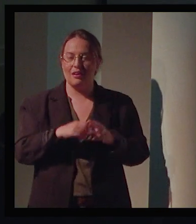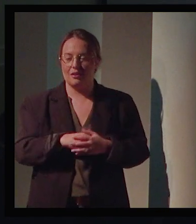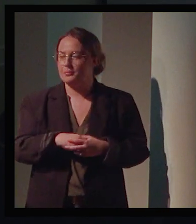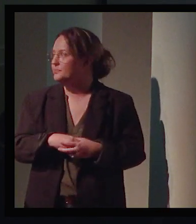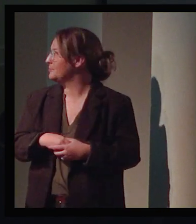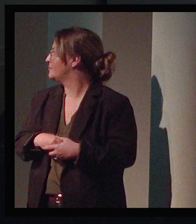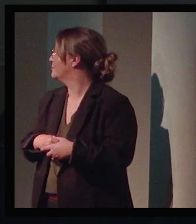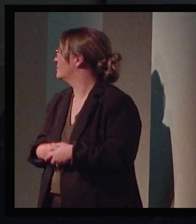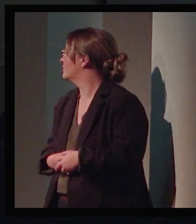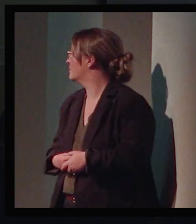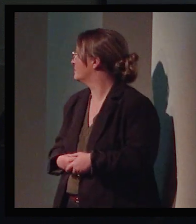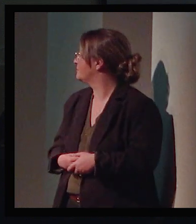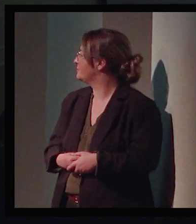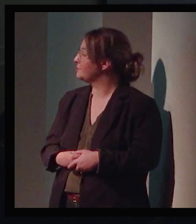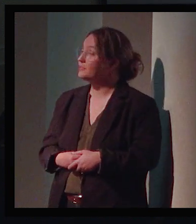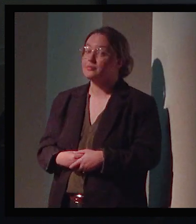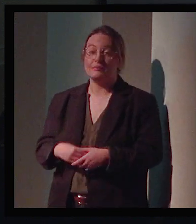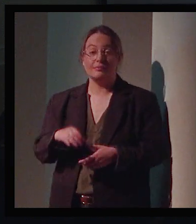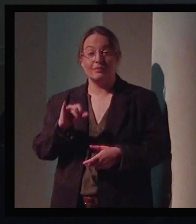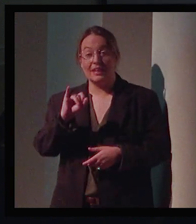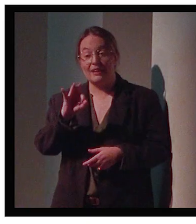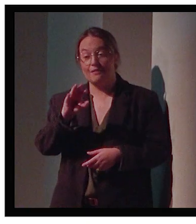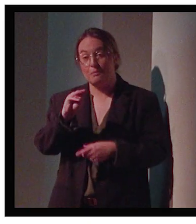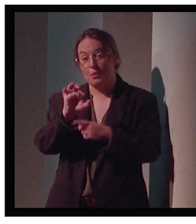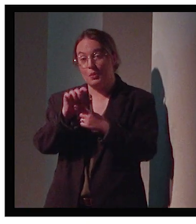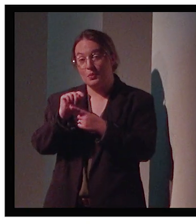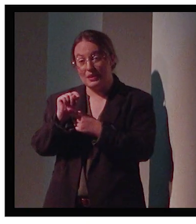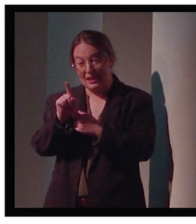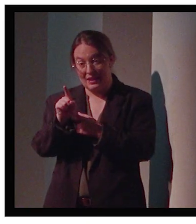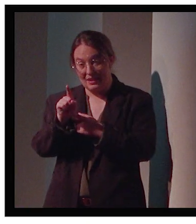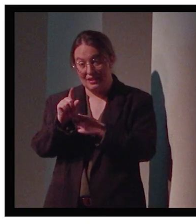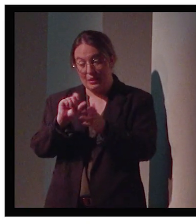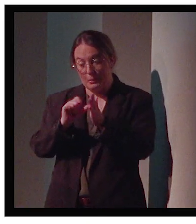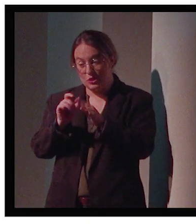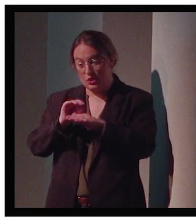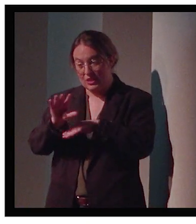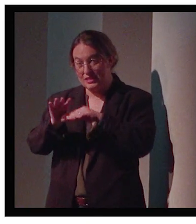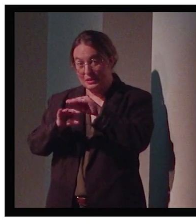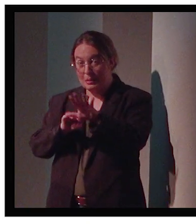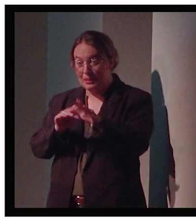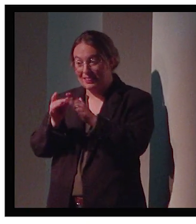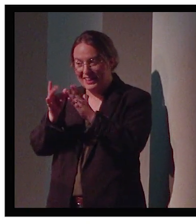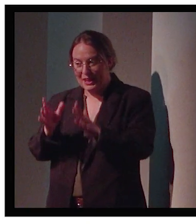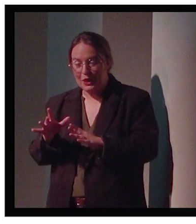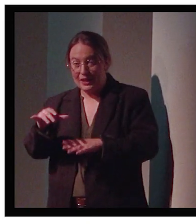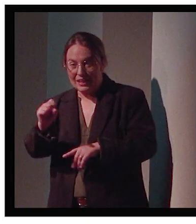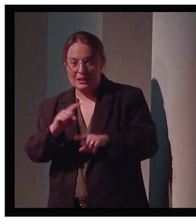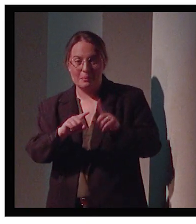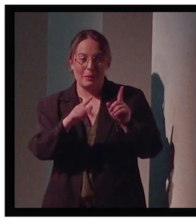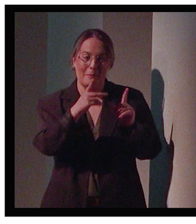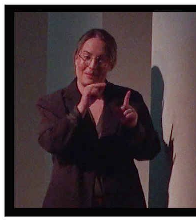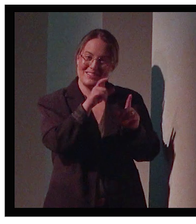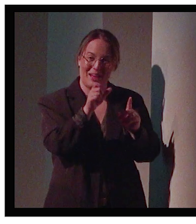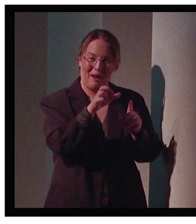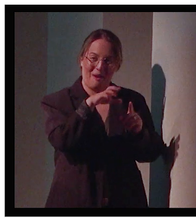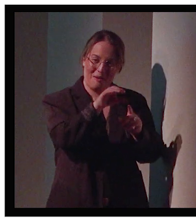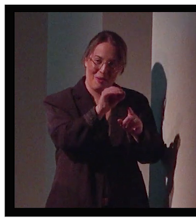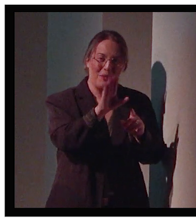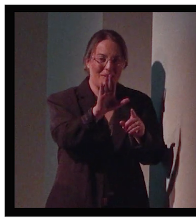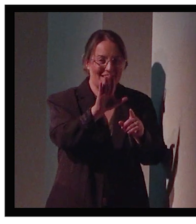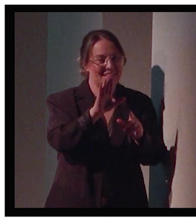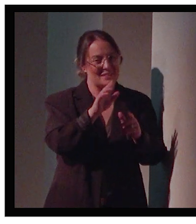considered Impressionism's leader, Pissarro was its most dedicated member. He helped organize all the